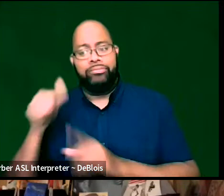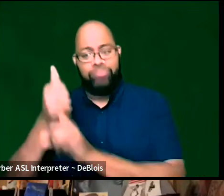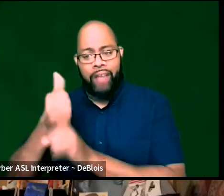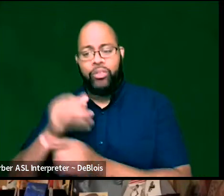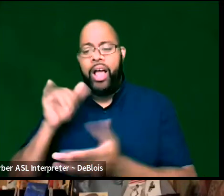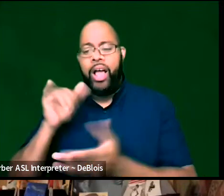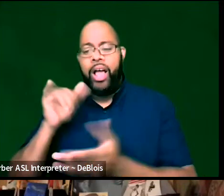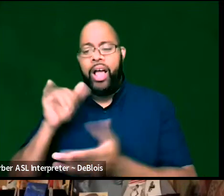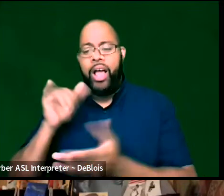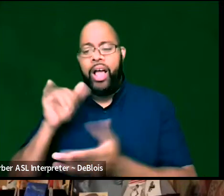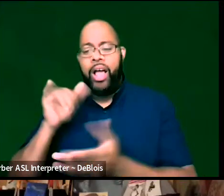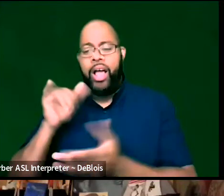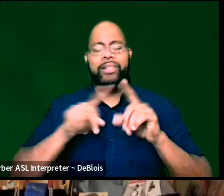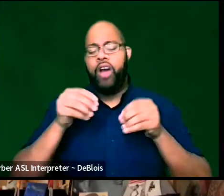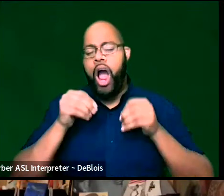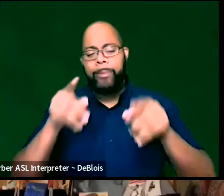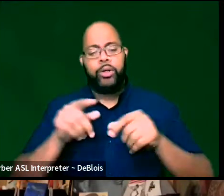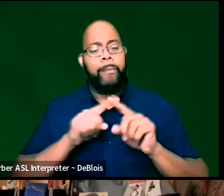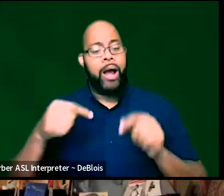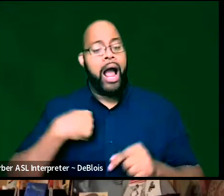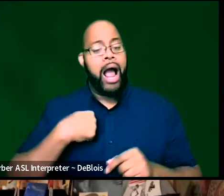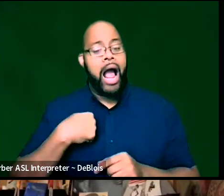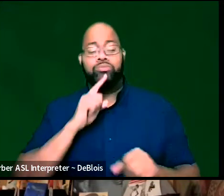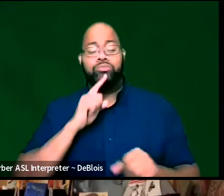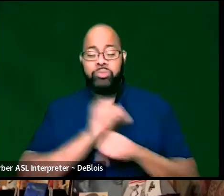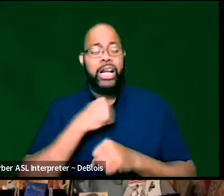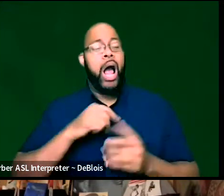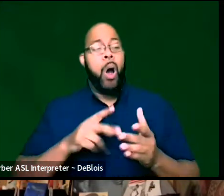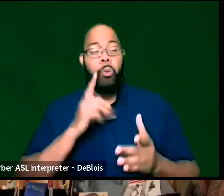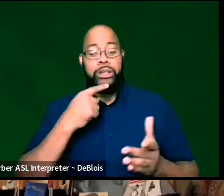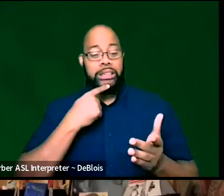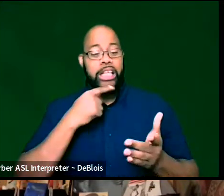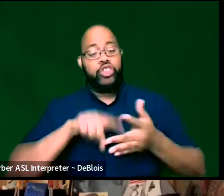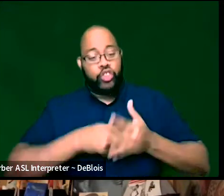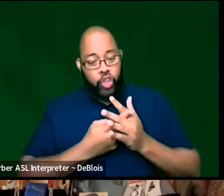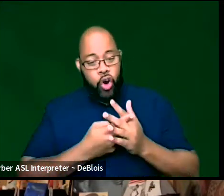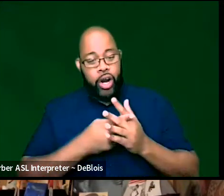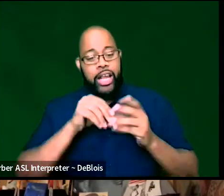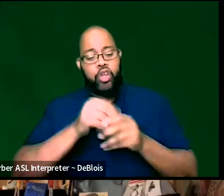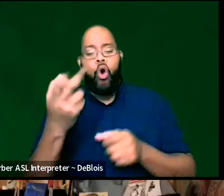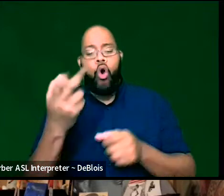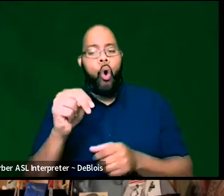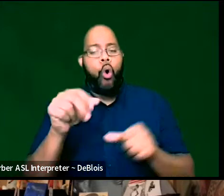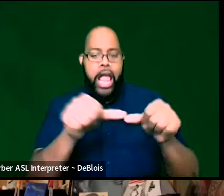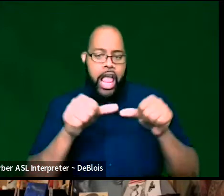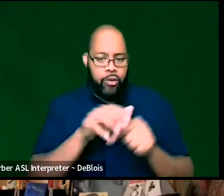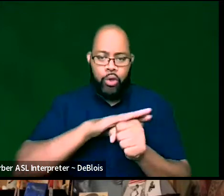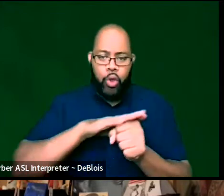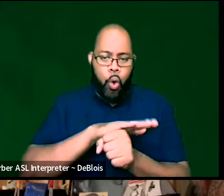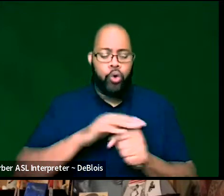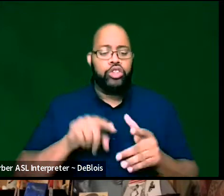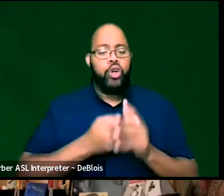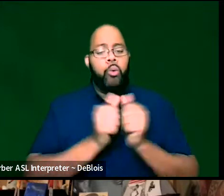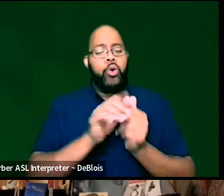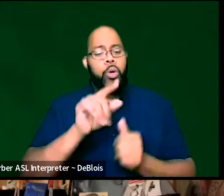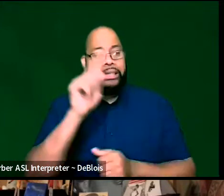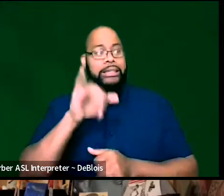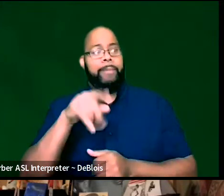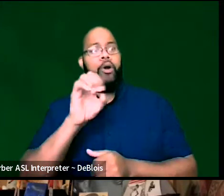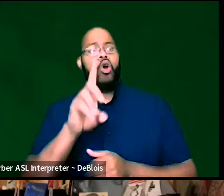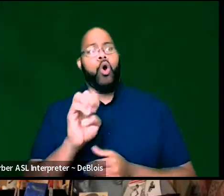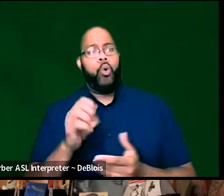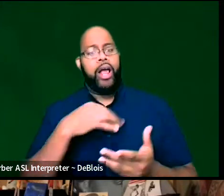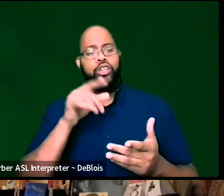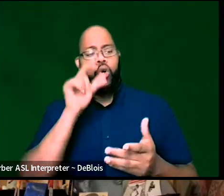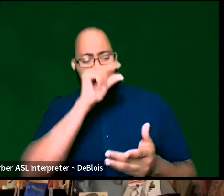are so many opportunities, but I literally would say, start in your own backyard. Start with your zip code and